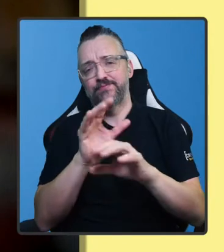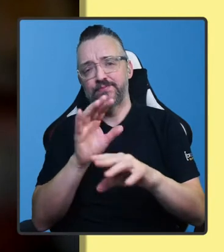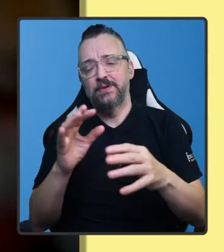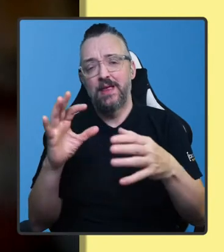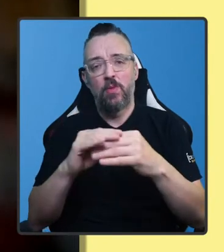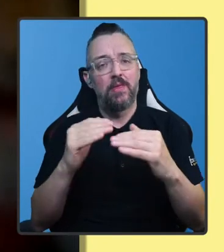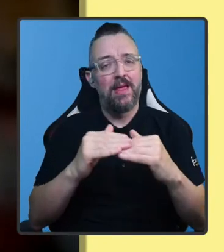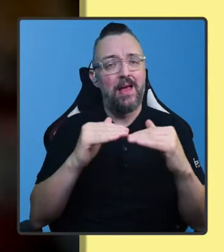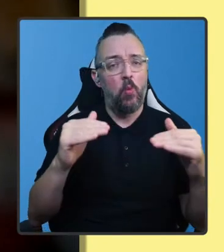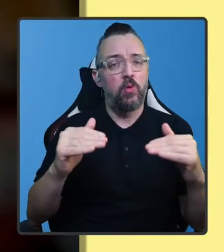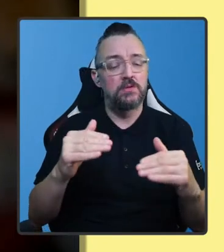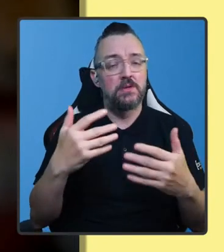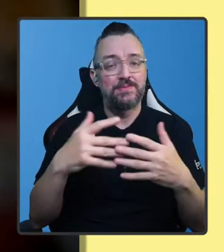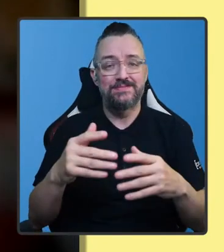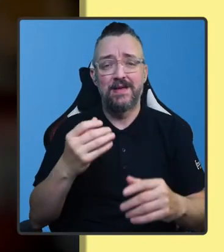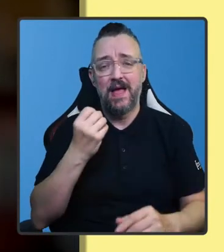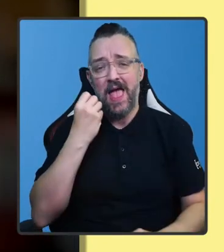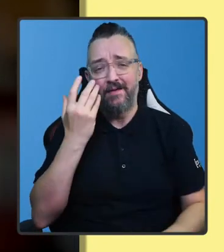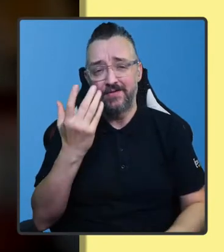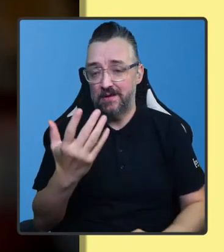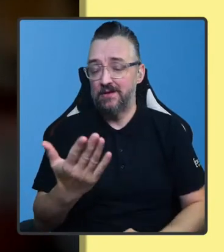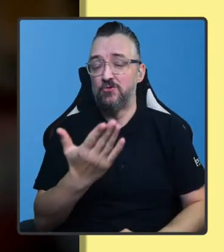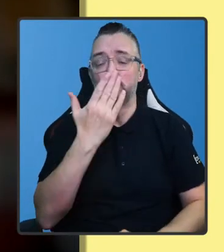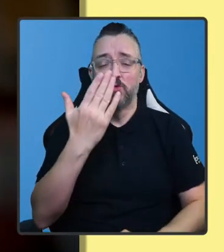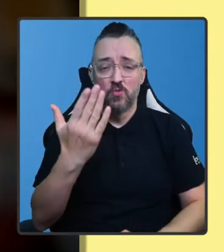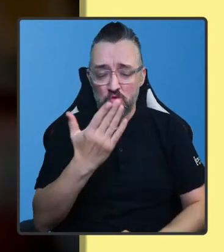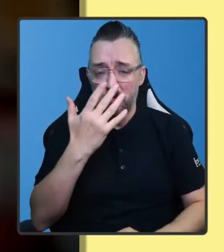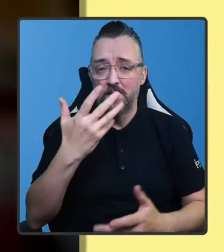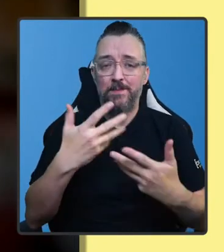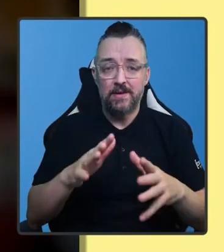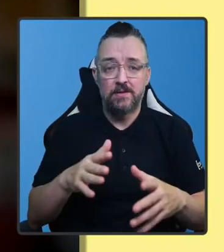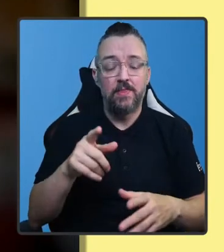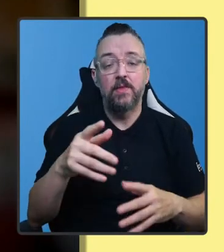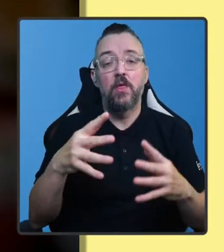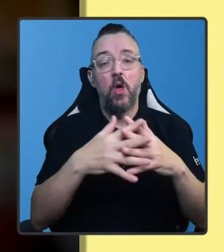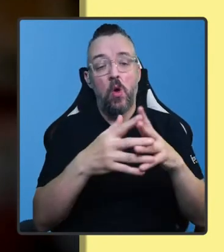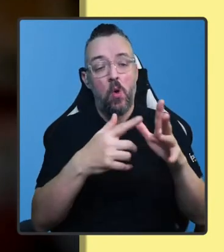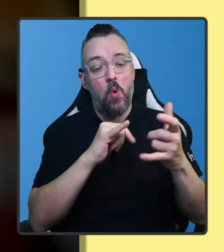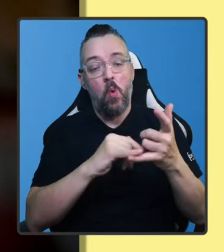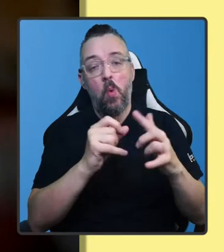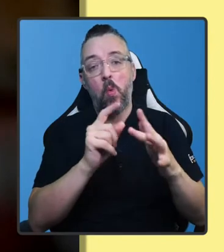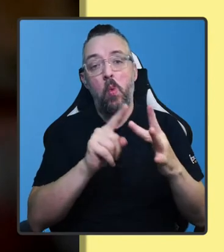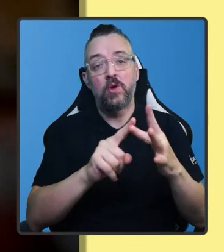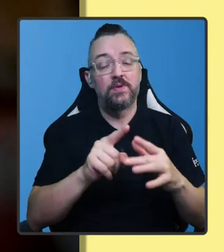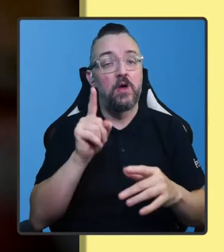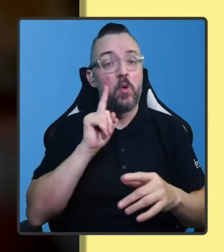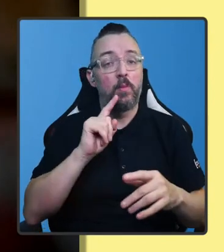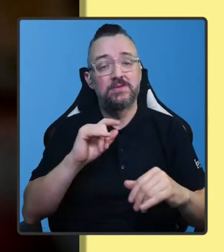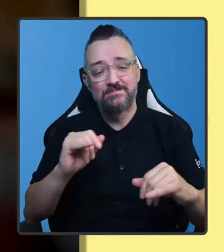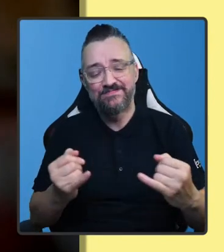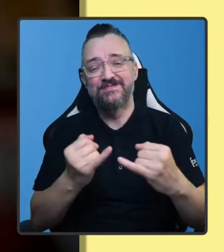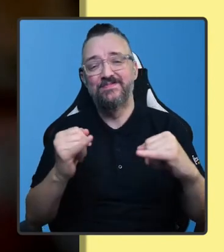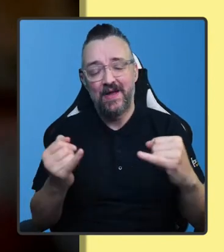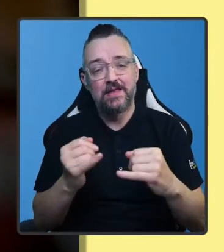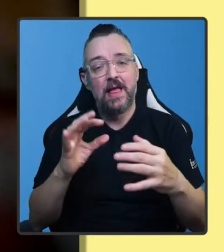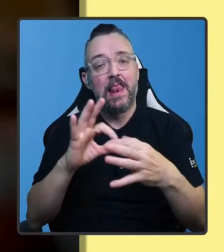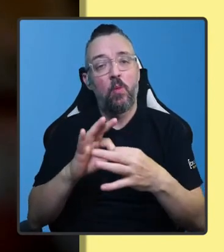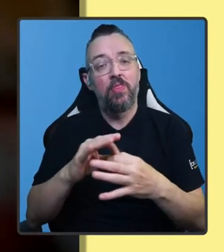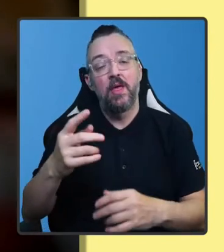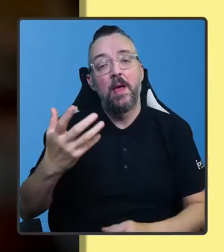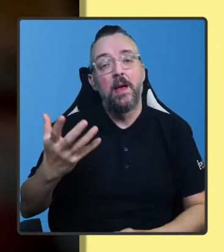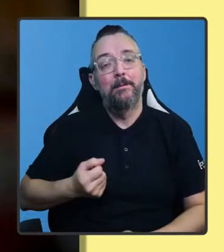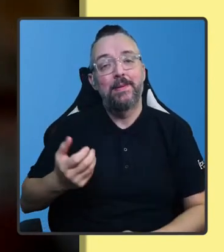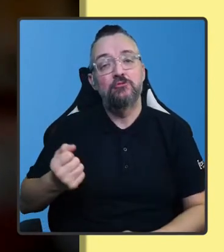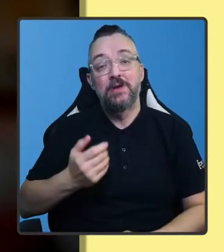every day. And it has supported the WASPI women's fight over the unfair changes to state pension age.